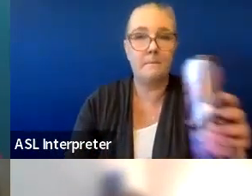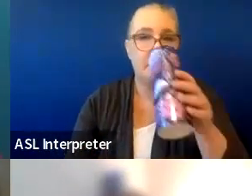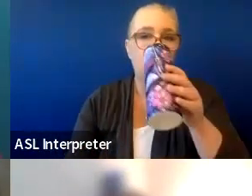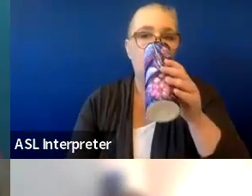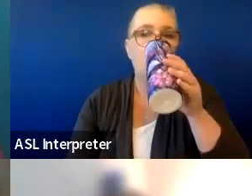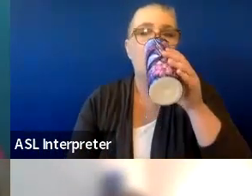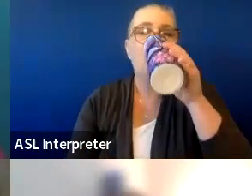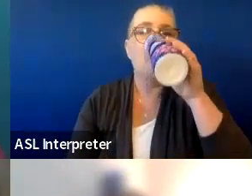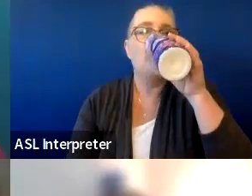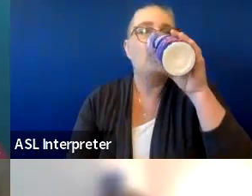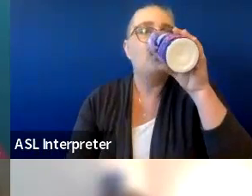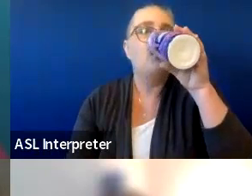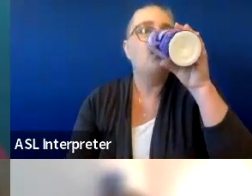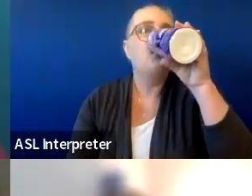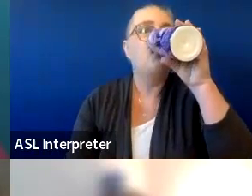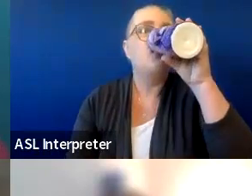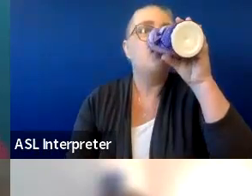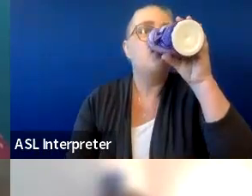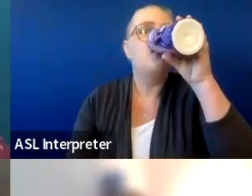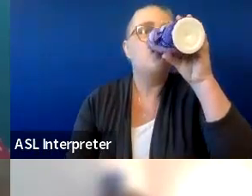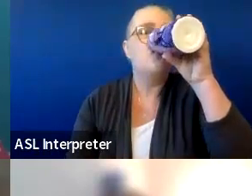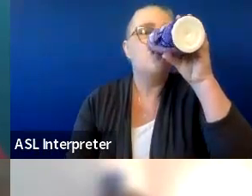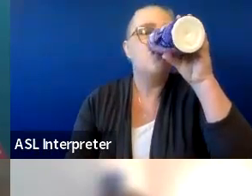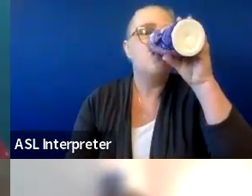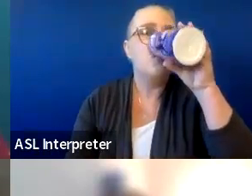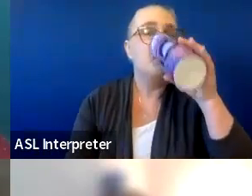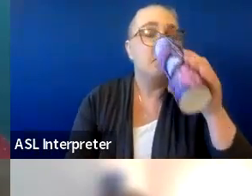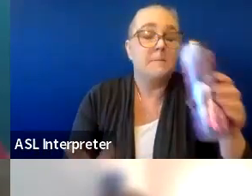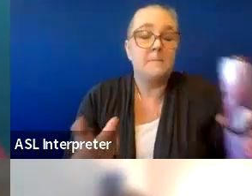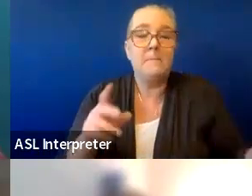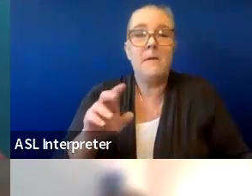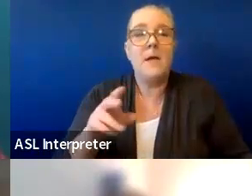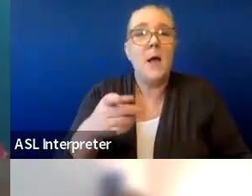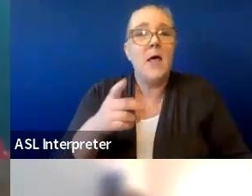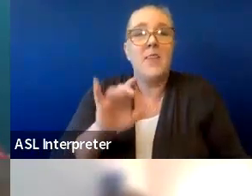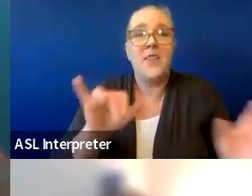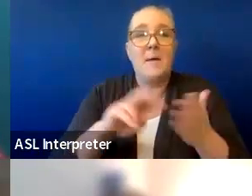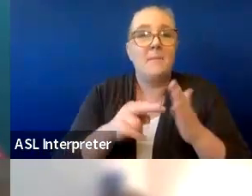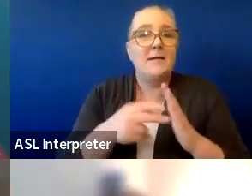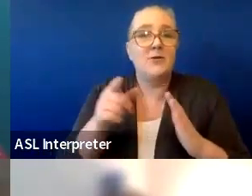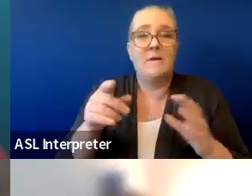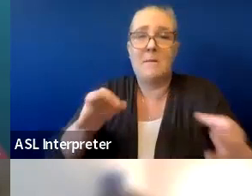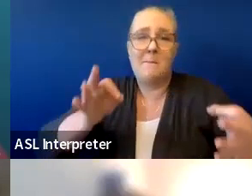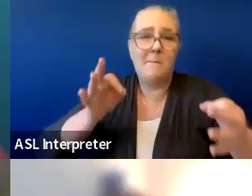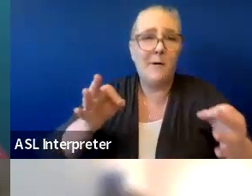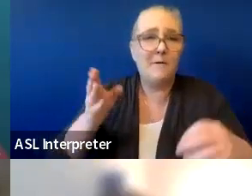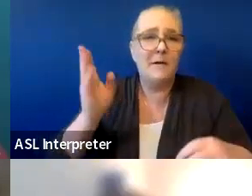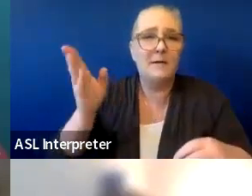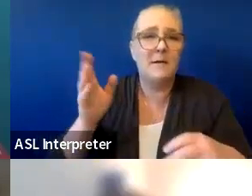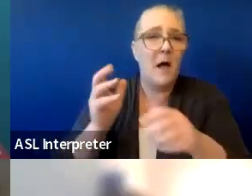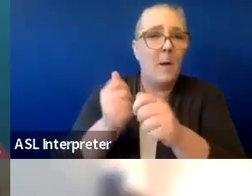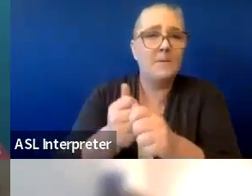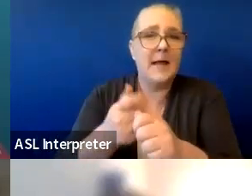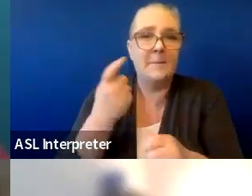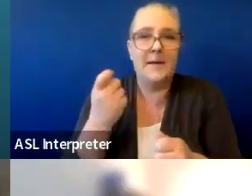All right, well, that means you provided a perfect update, Marty, because there's no questions. Thank you so much. I appreciate your time, Marty.